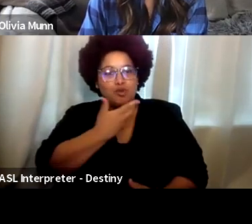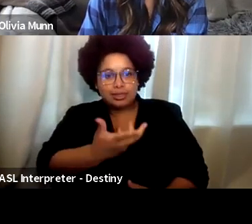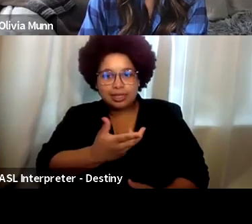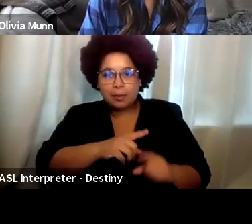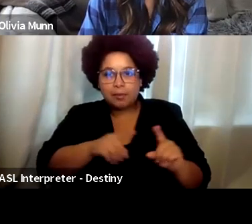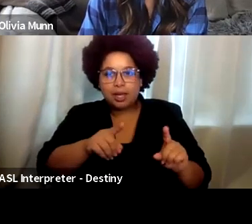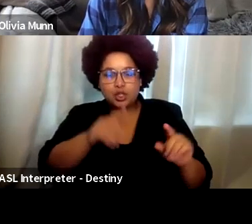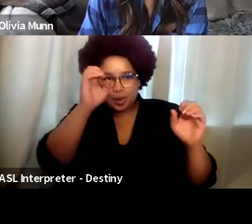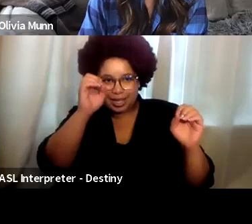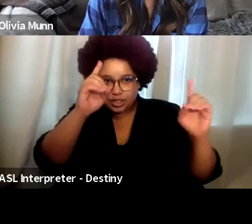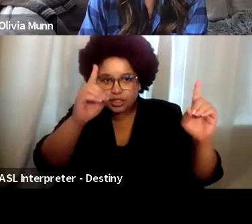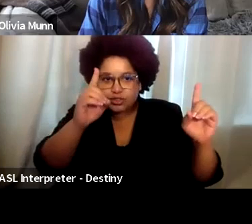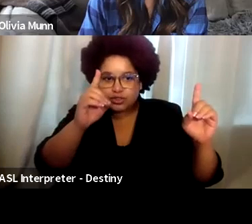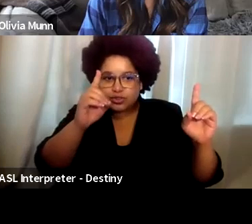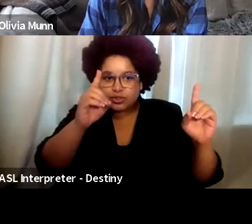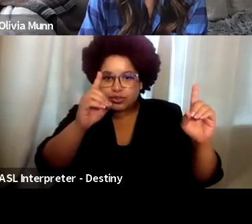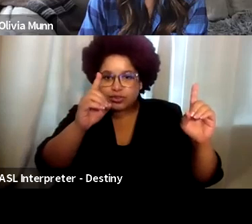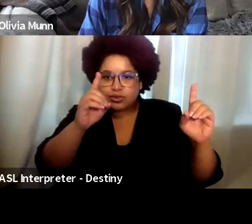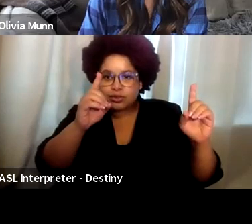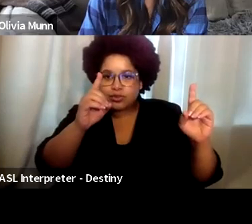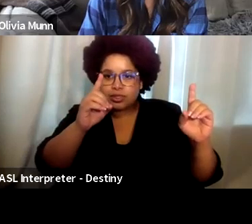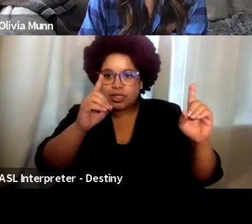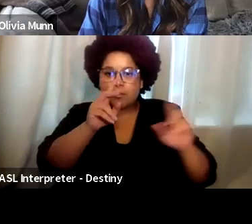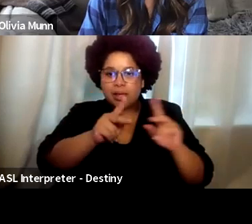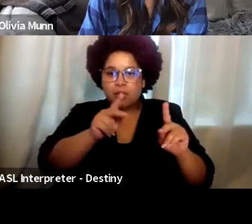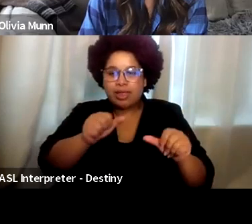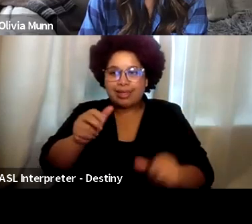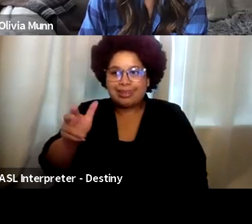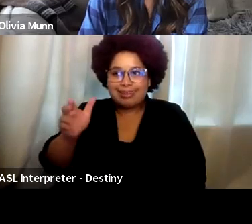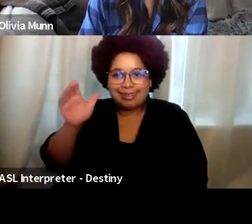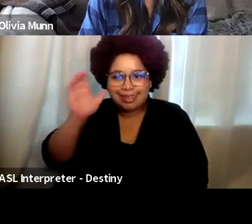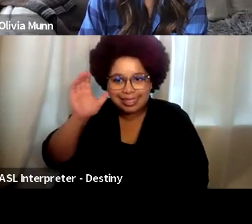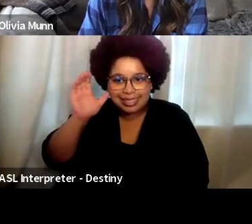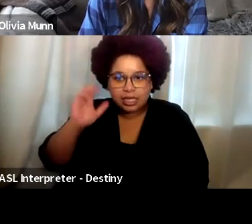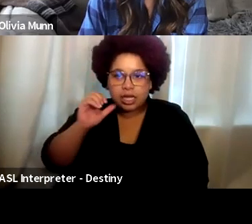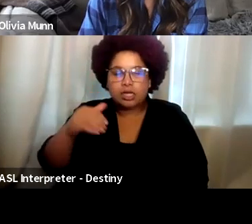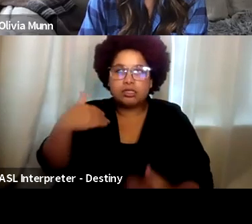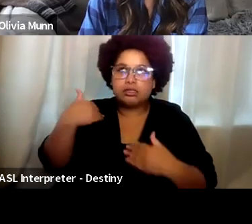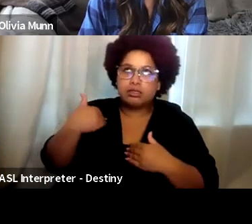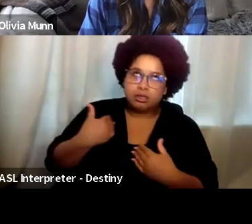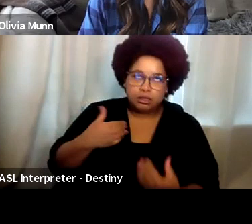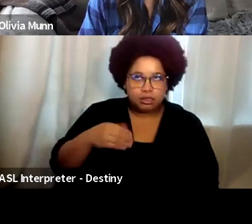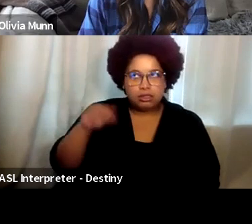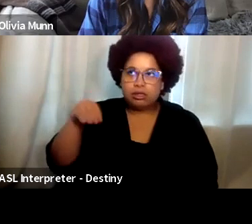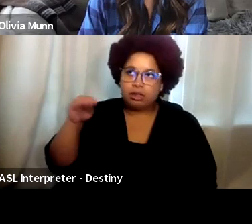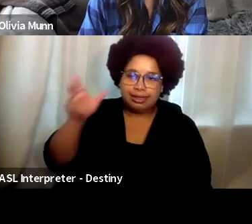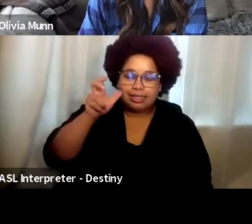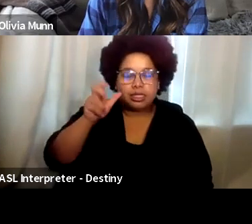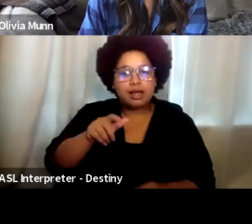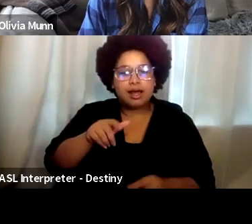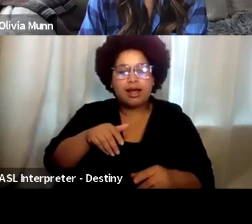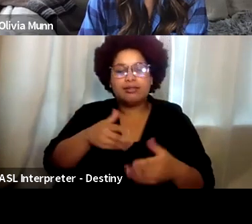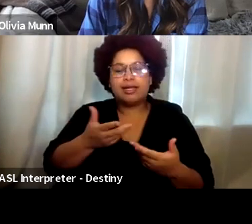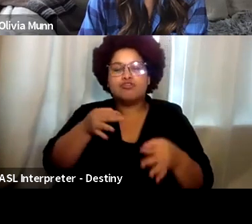did an educational piece, but in a way that got people to listen and not in a burdening way. You know, I described it